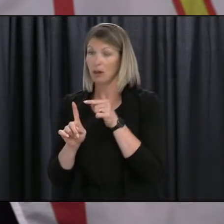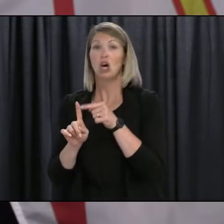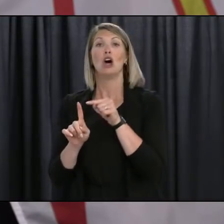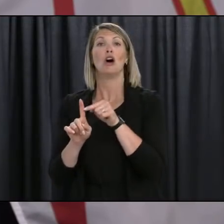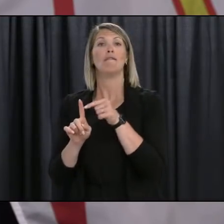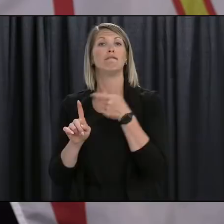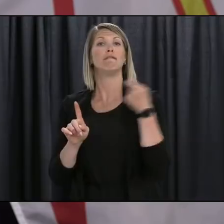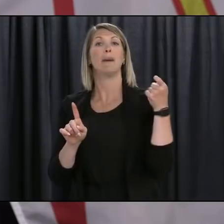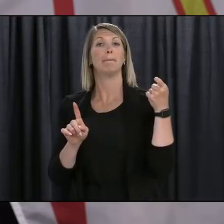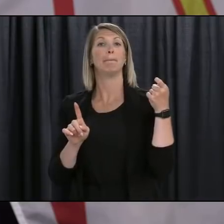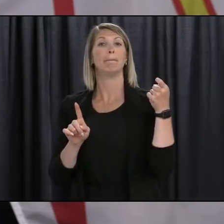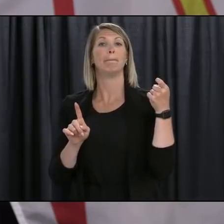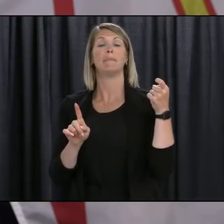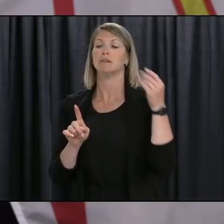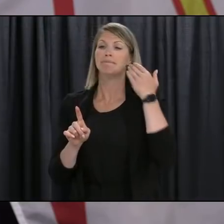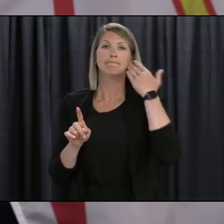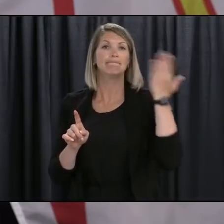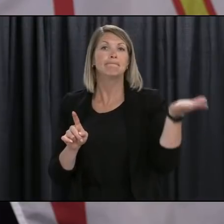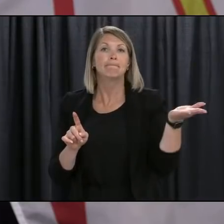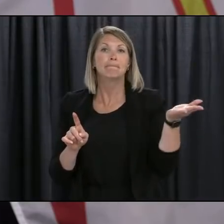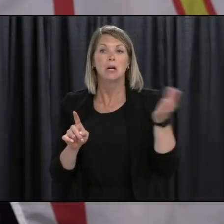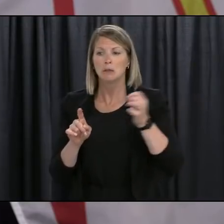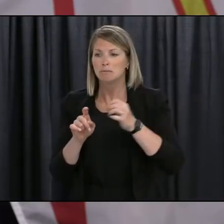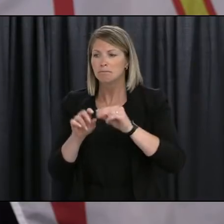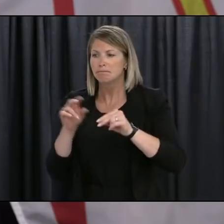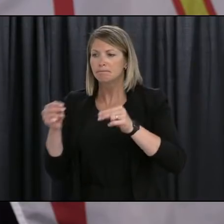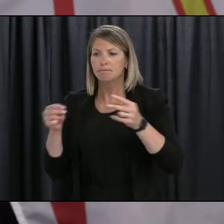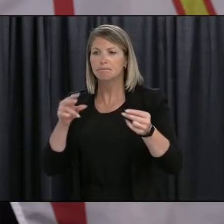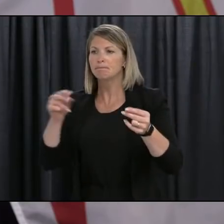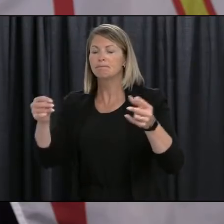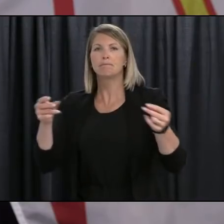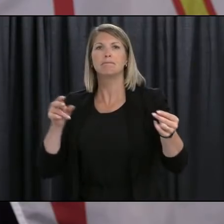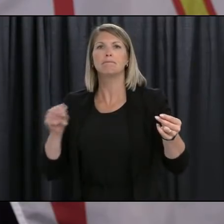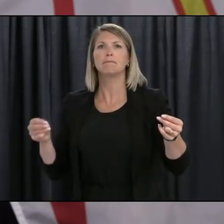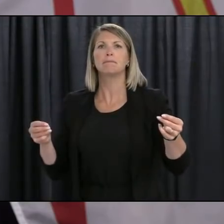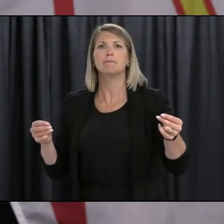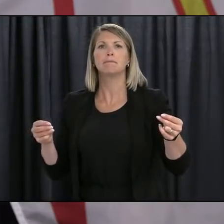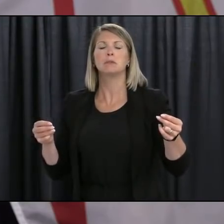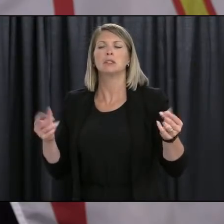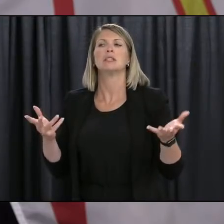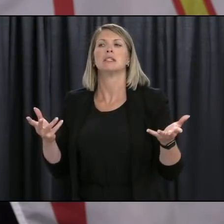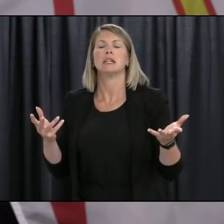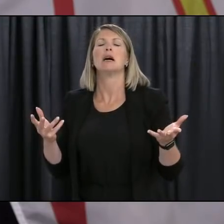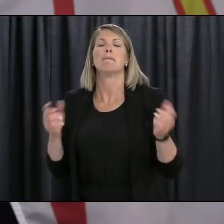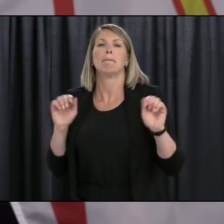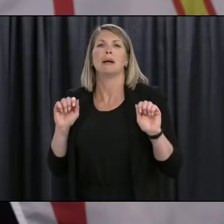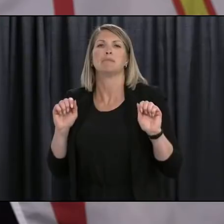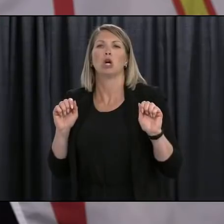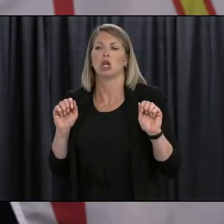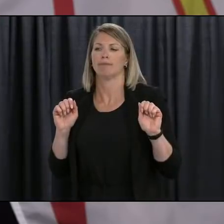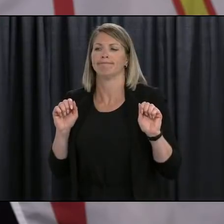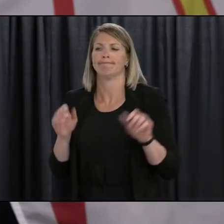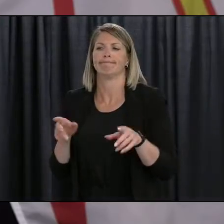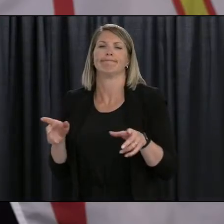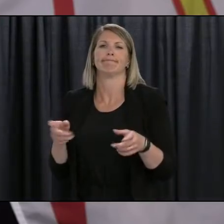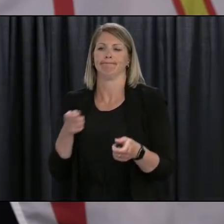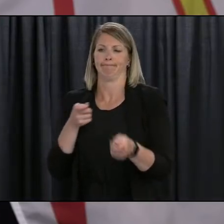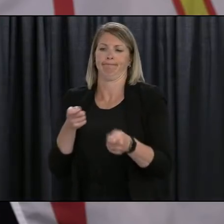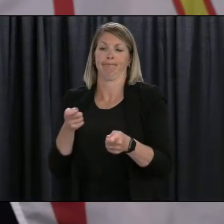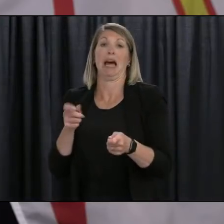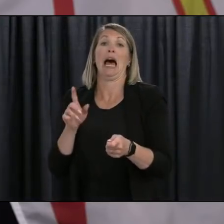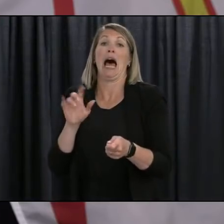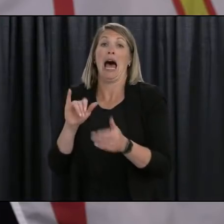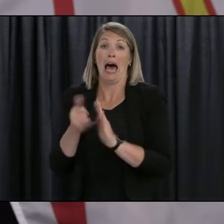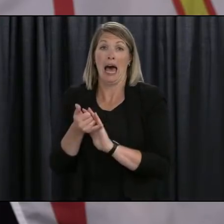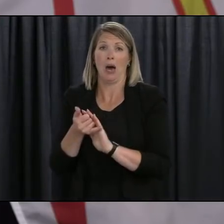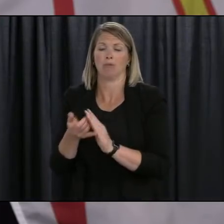concerning to us and would make us think about other measures that we might have to put in place. The other thing we need to think about